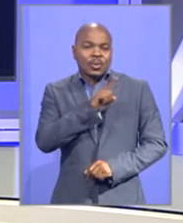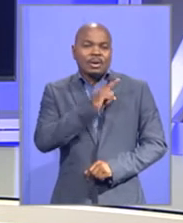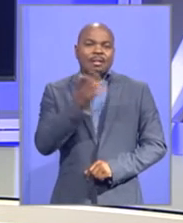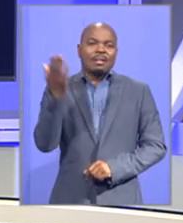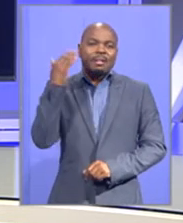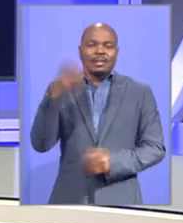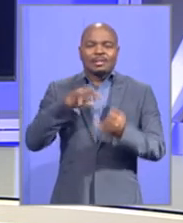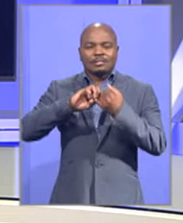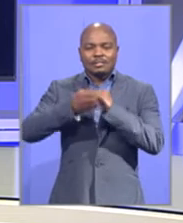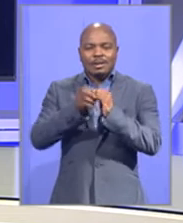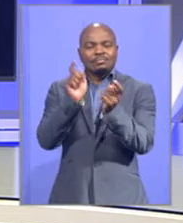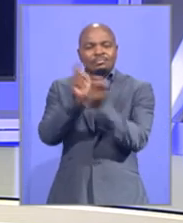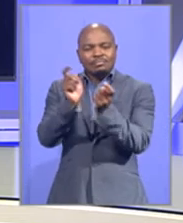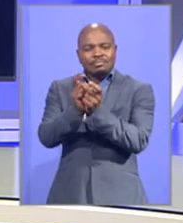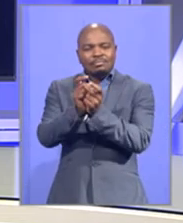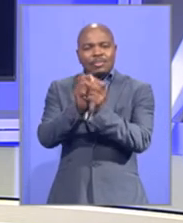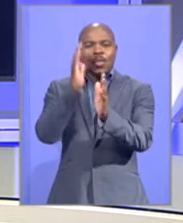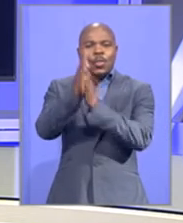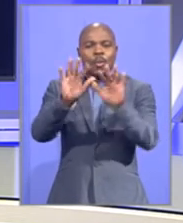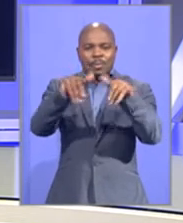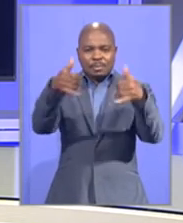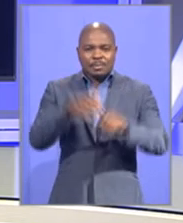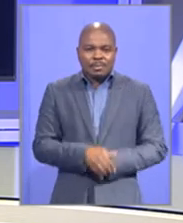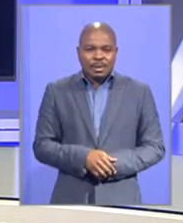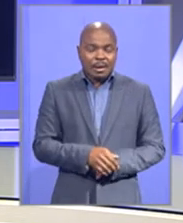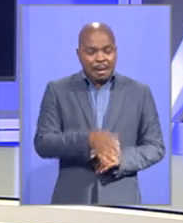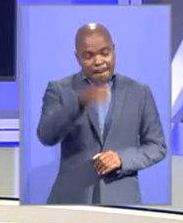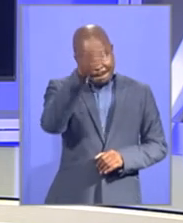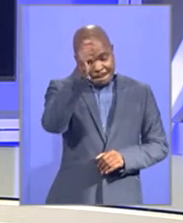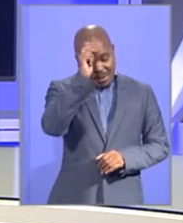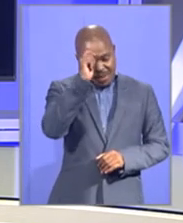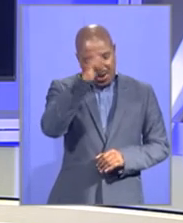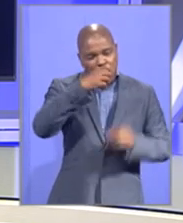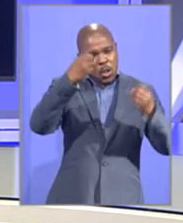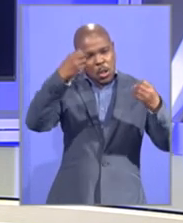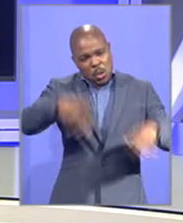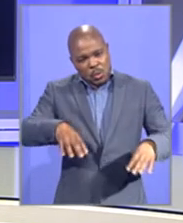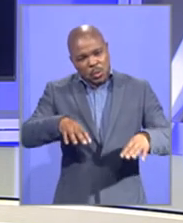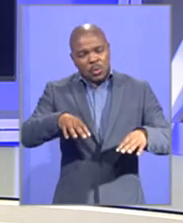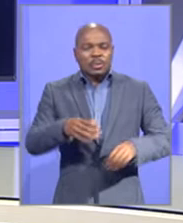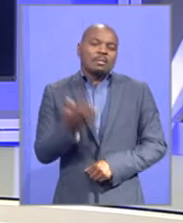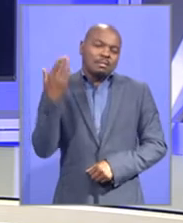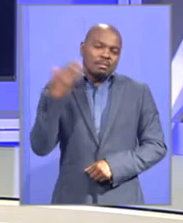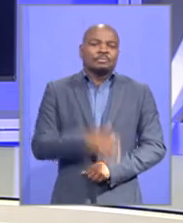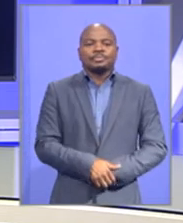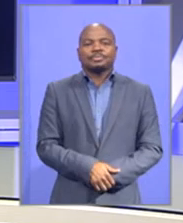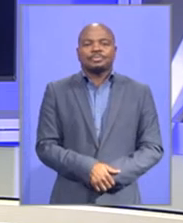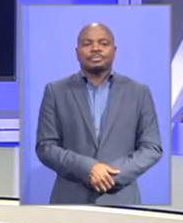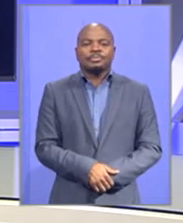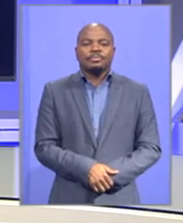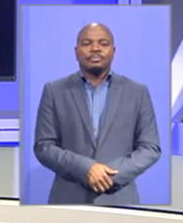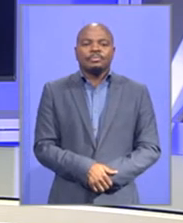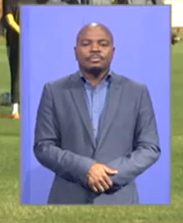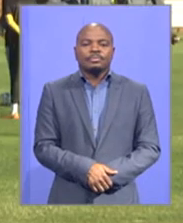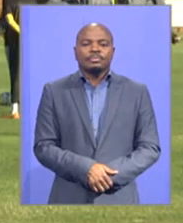motshameko wa go qualifyela metshameko ya sejana sa lefatshe. Kwa Bafana ba latlhegetsweng mo metshamekong ya ditlhotlho.